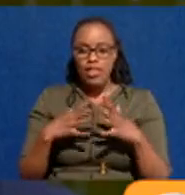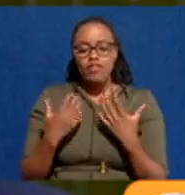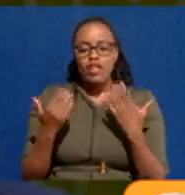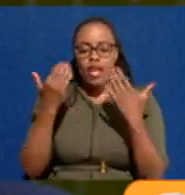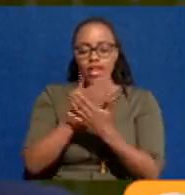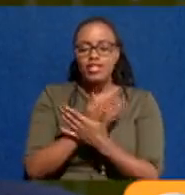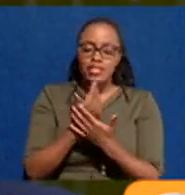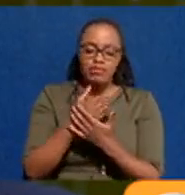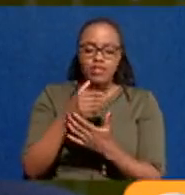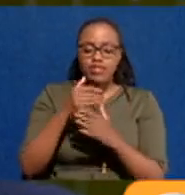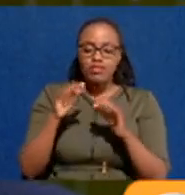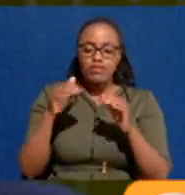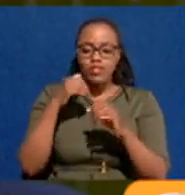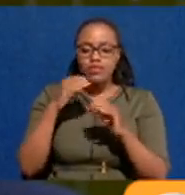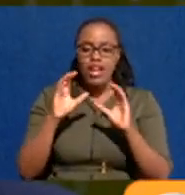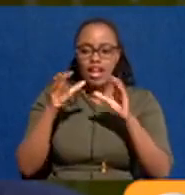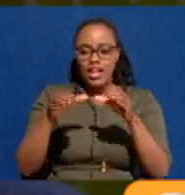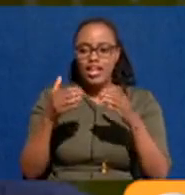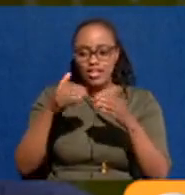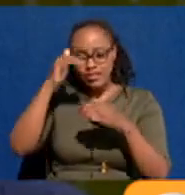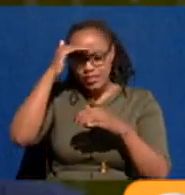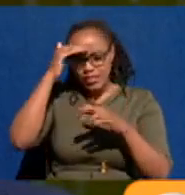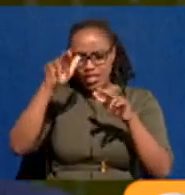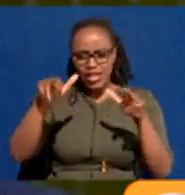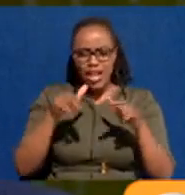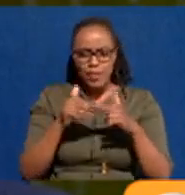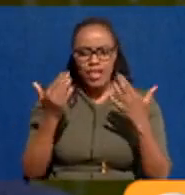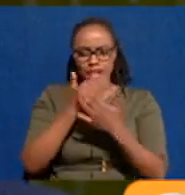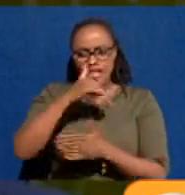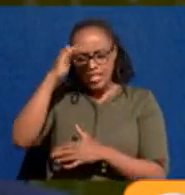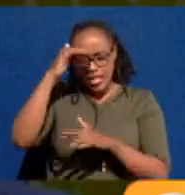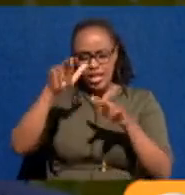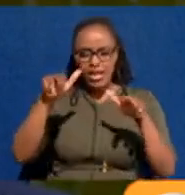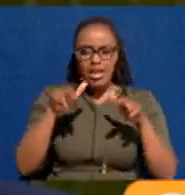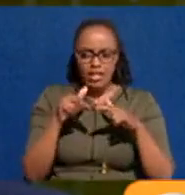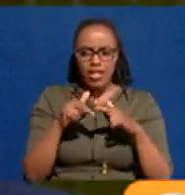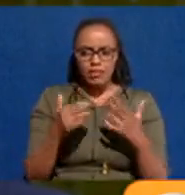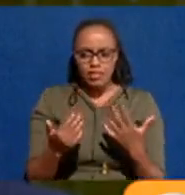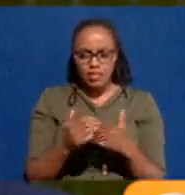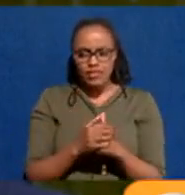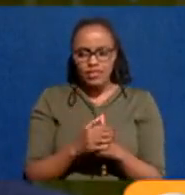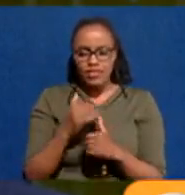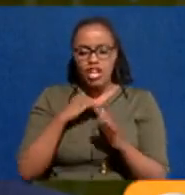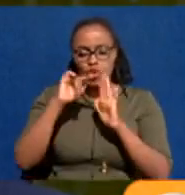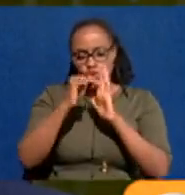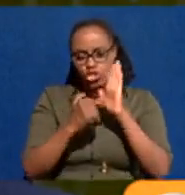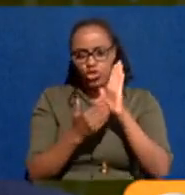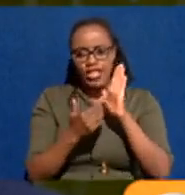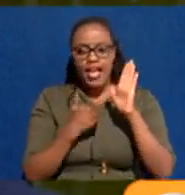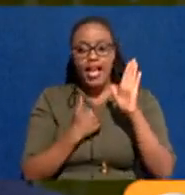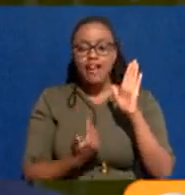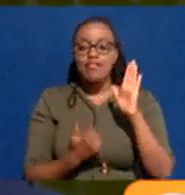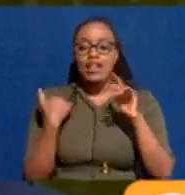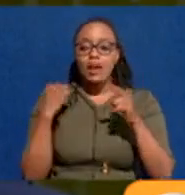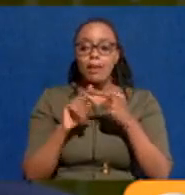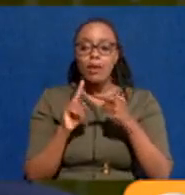jobs and job losses. The licenses for nightclubs, of course, have conditions.